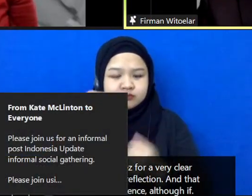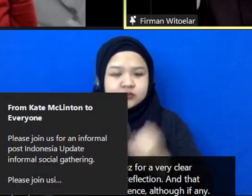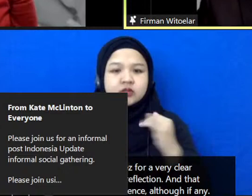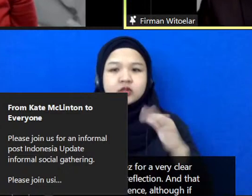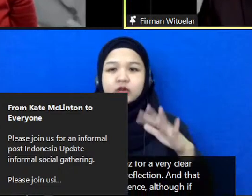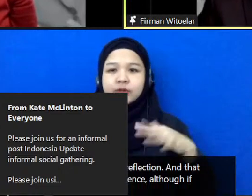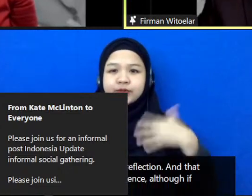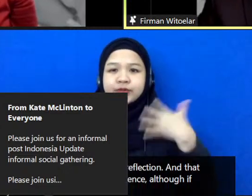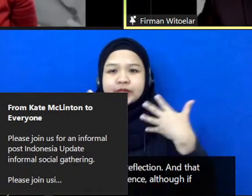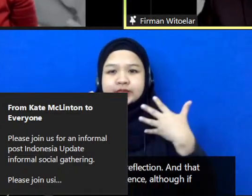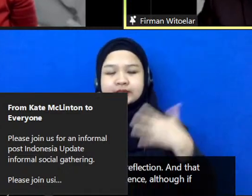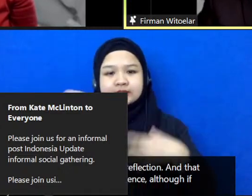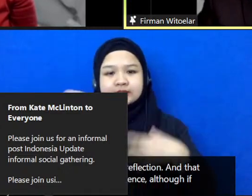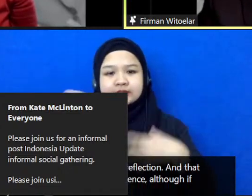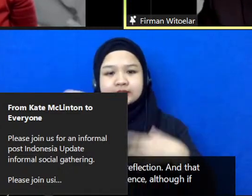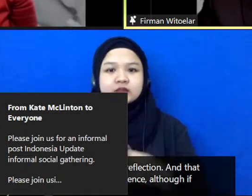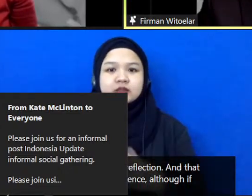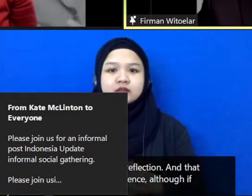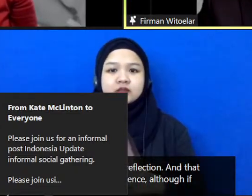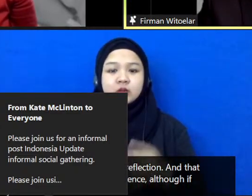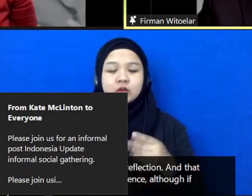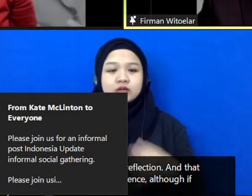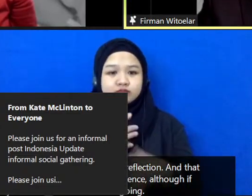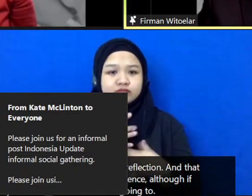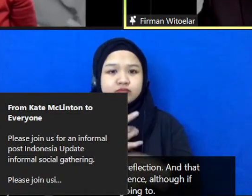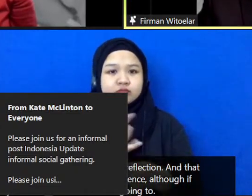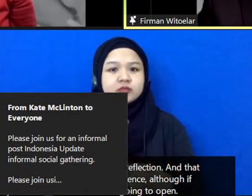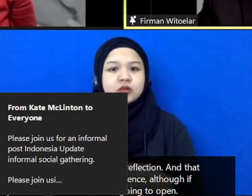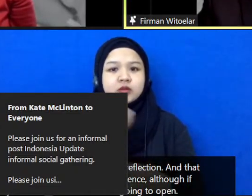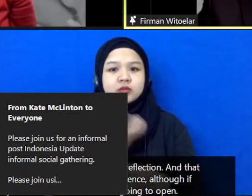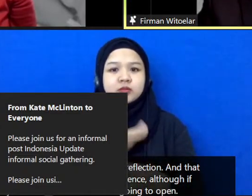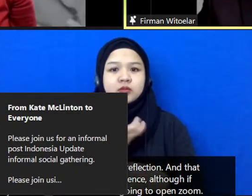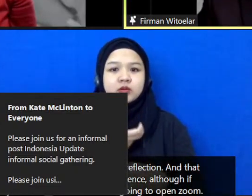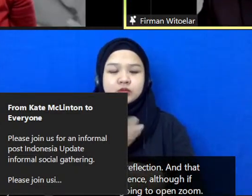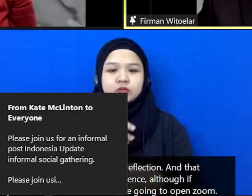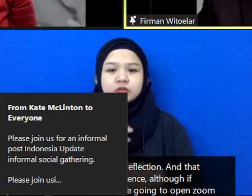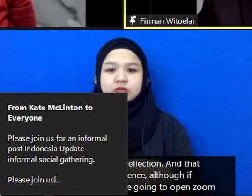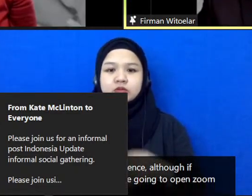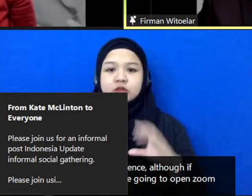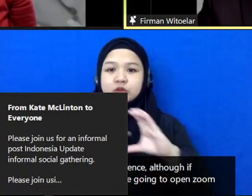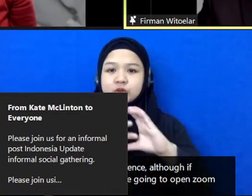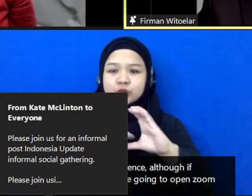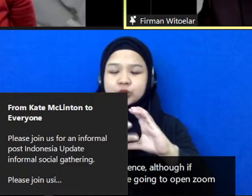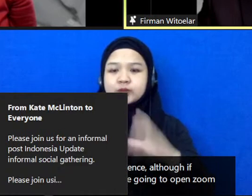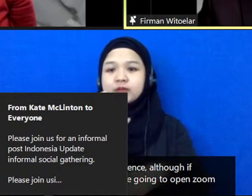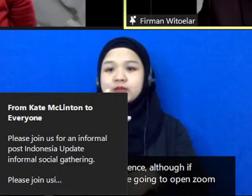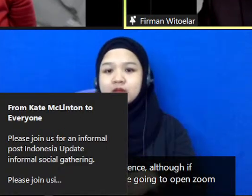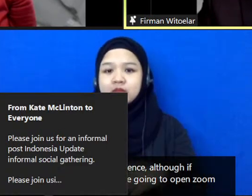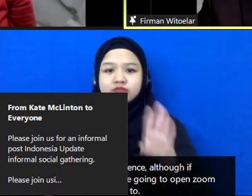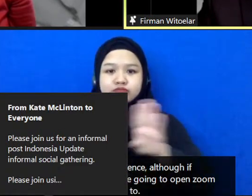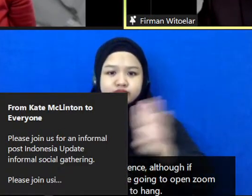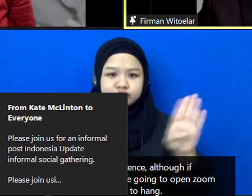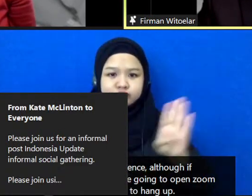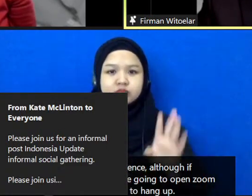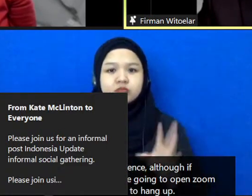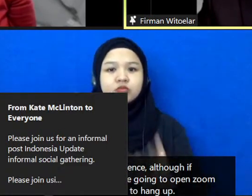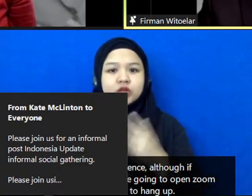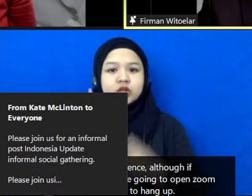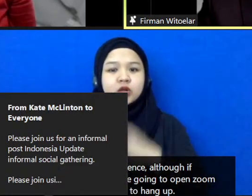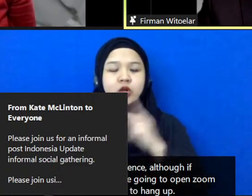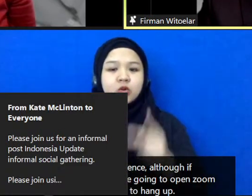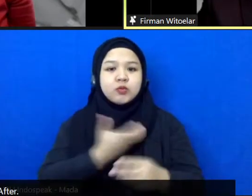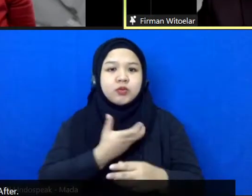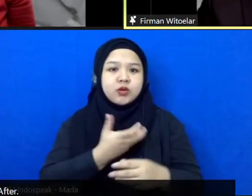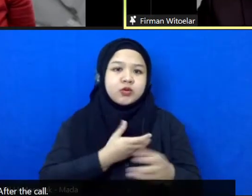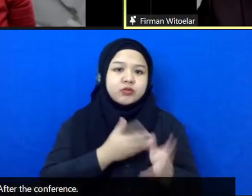anyone's are interested, we're going to open a Zoom room for anyone who still want to hang out after